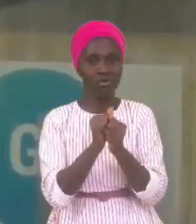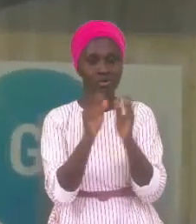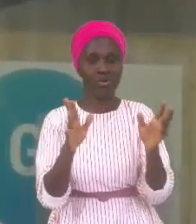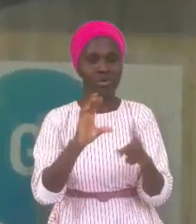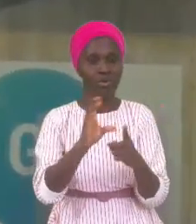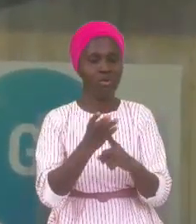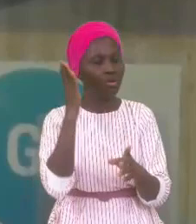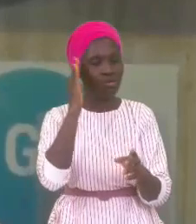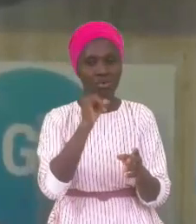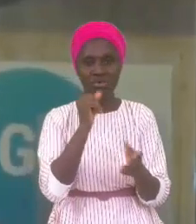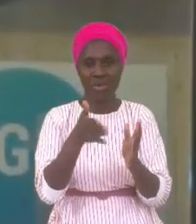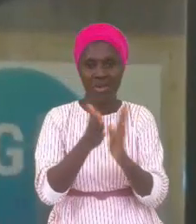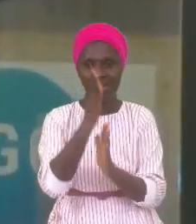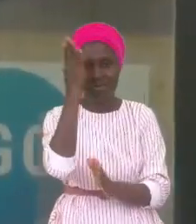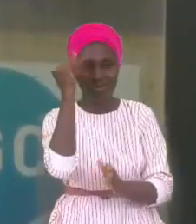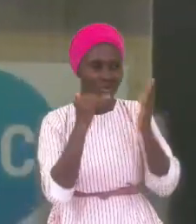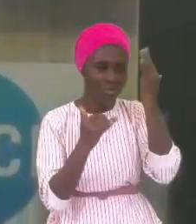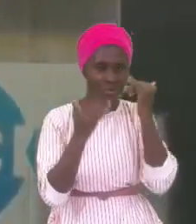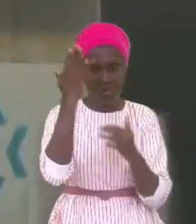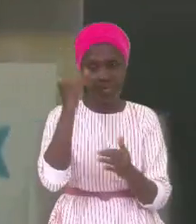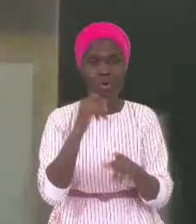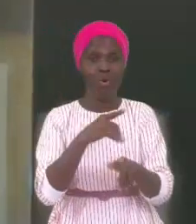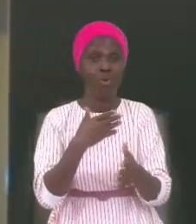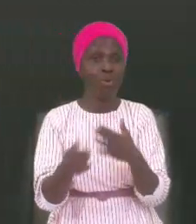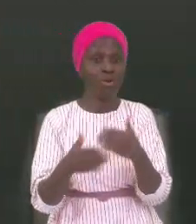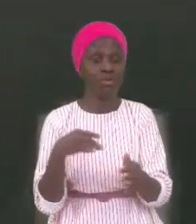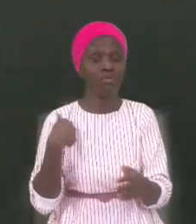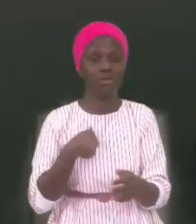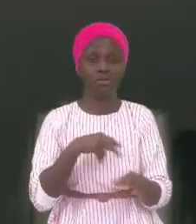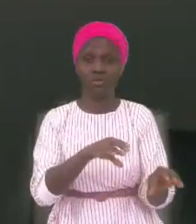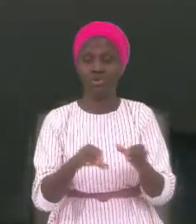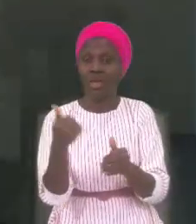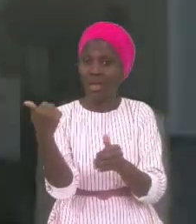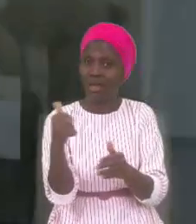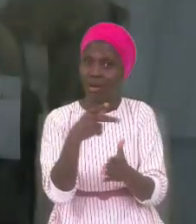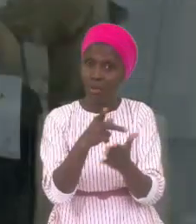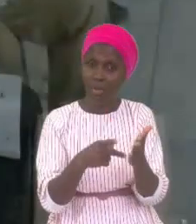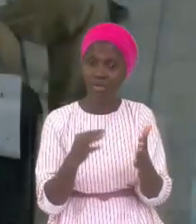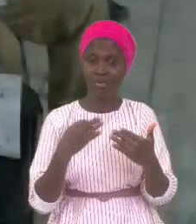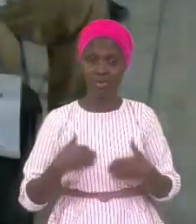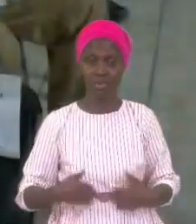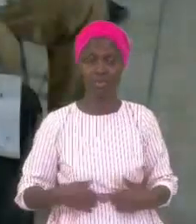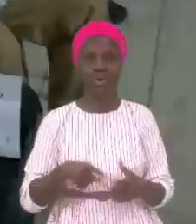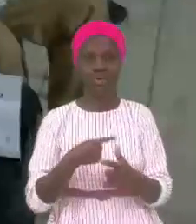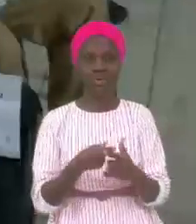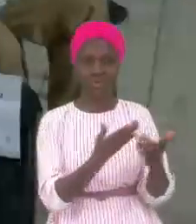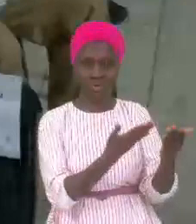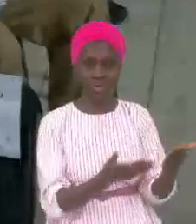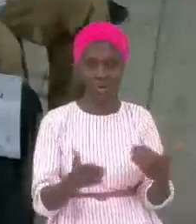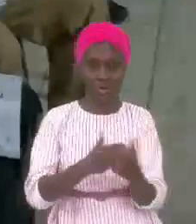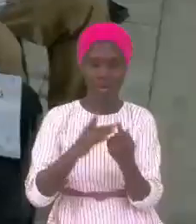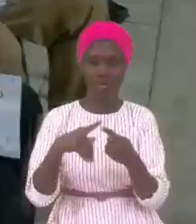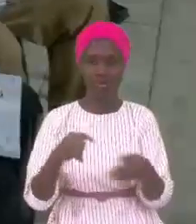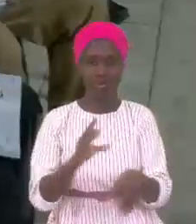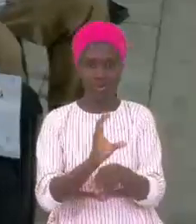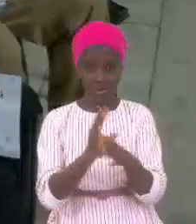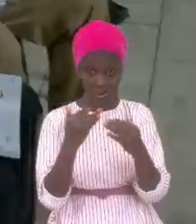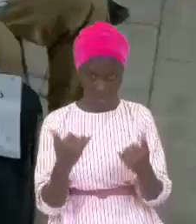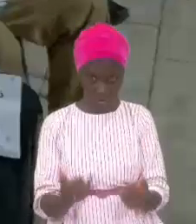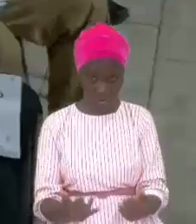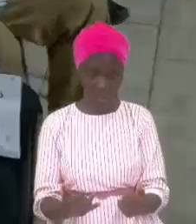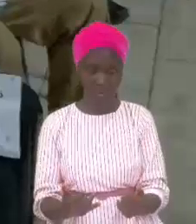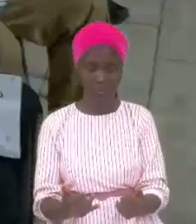so? Whatever we do, any part of the body, and then you bring it back now to the church, whatever we do as